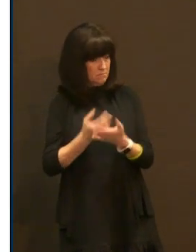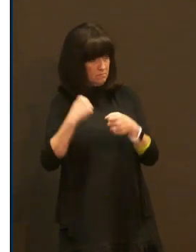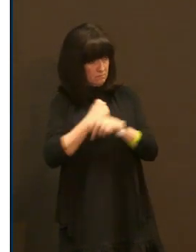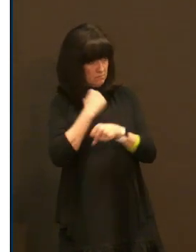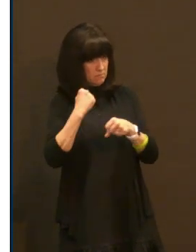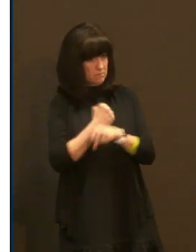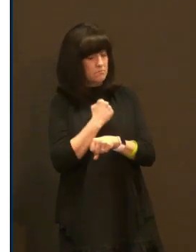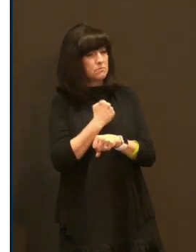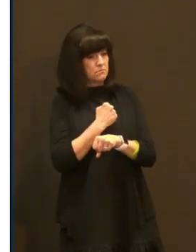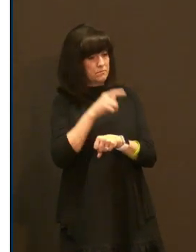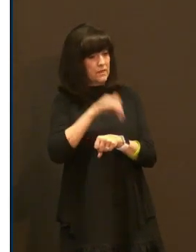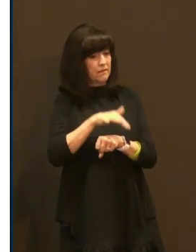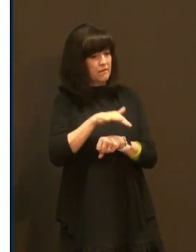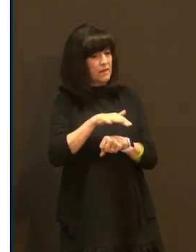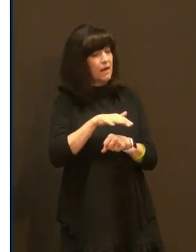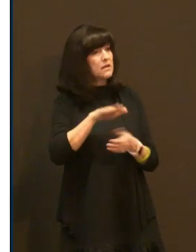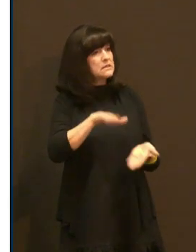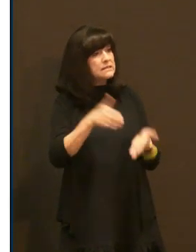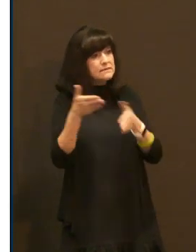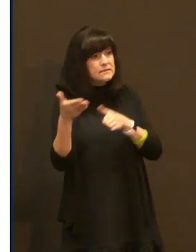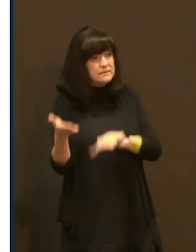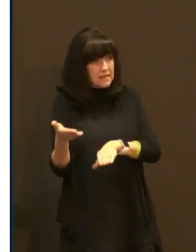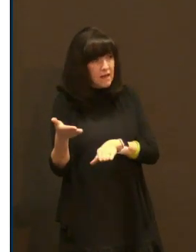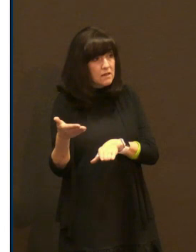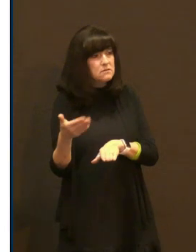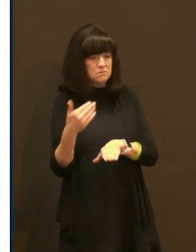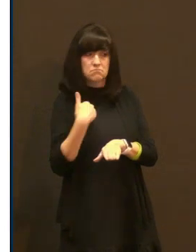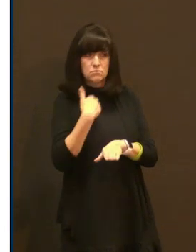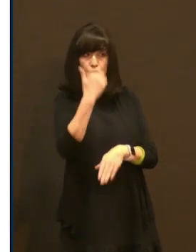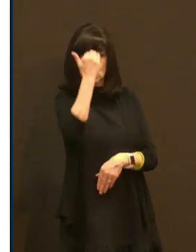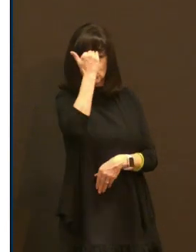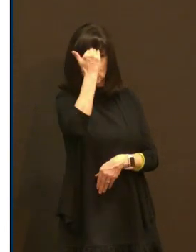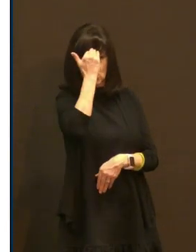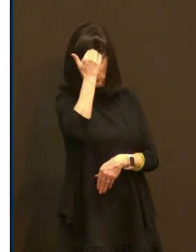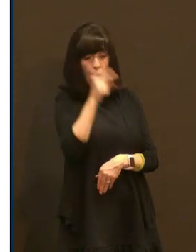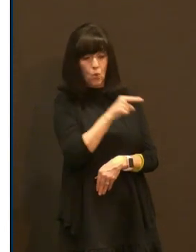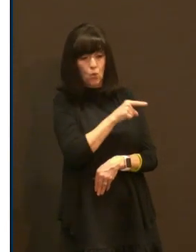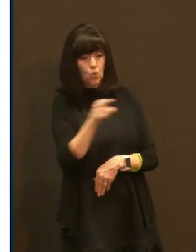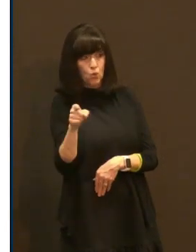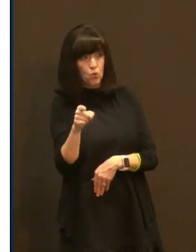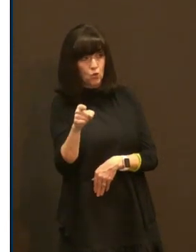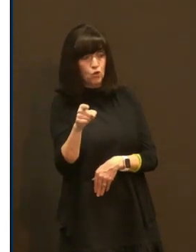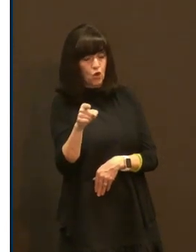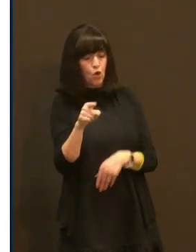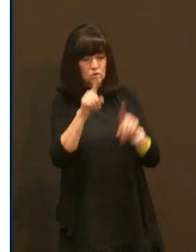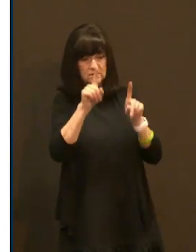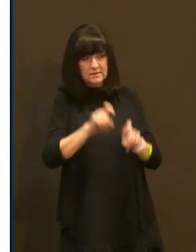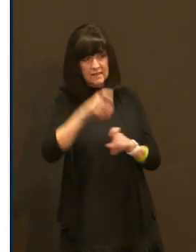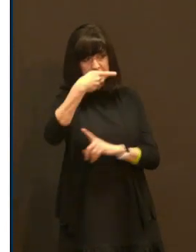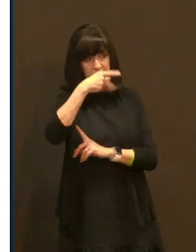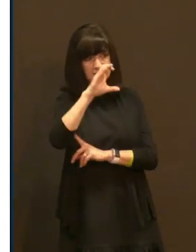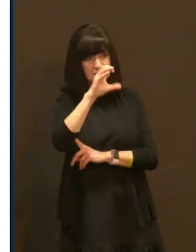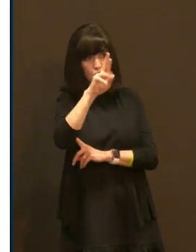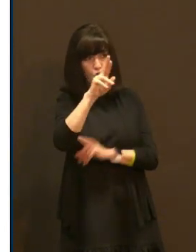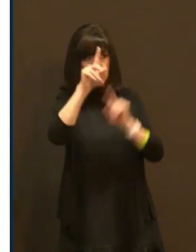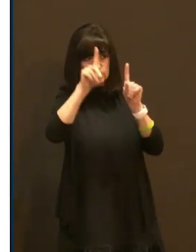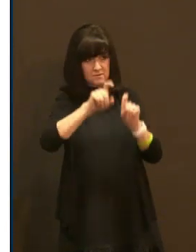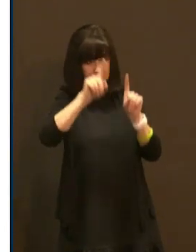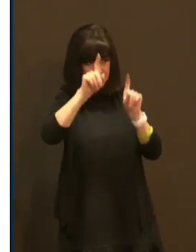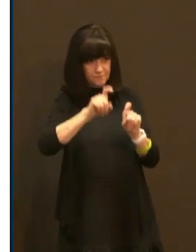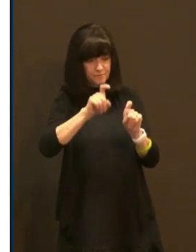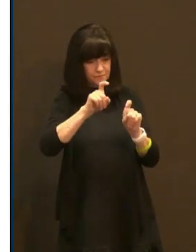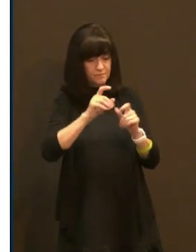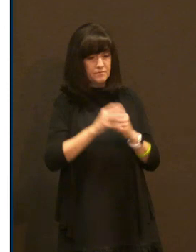us are a reflection of positive cases, positive by PCR. Now, I will tell you, early on, when